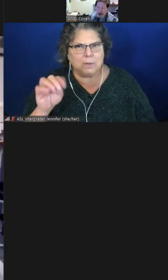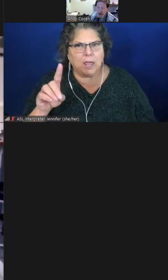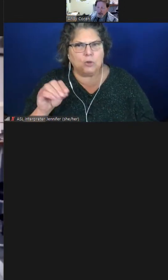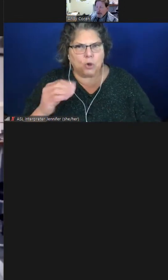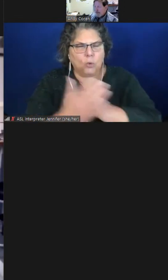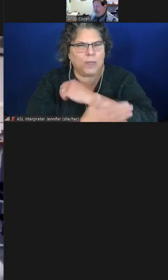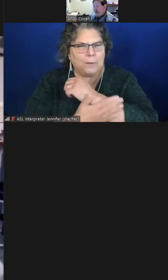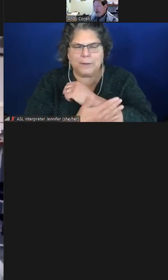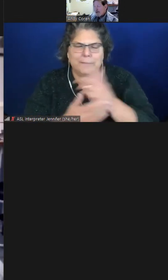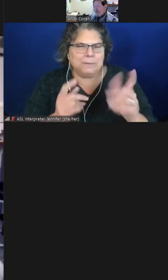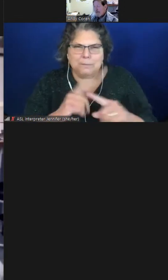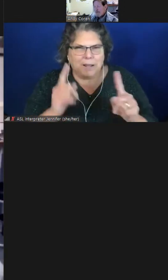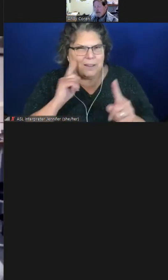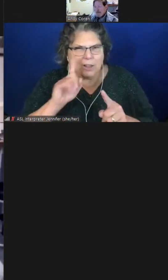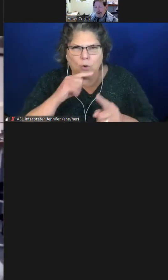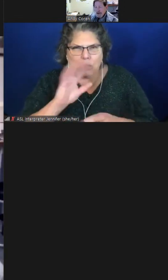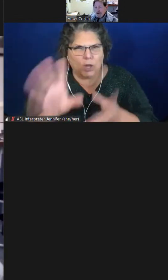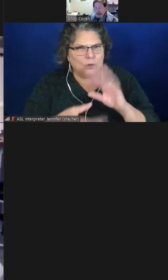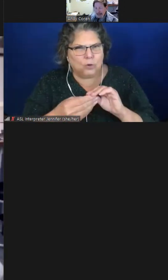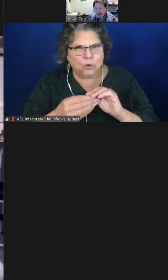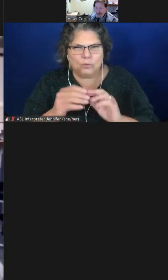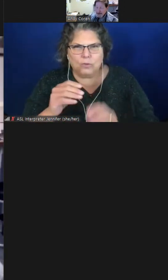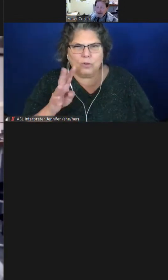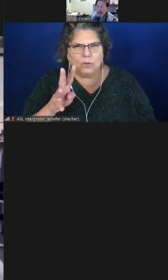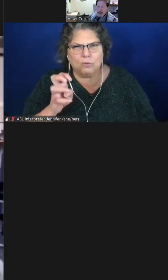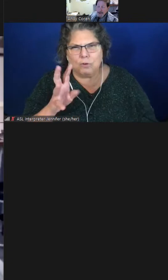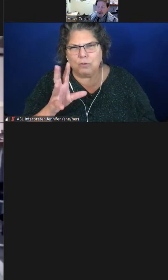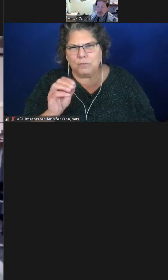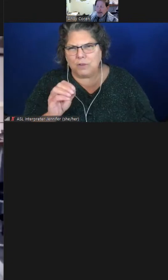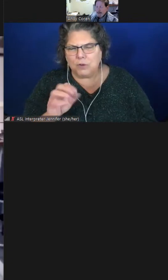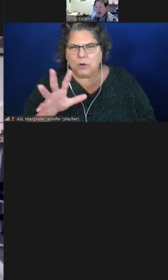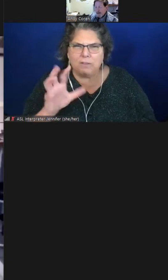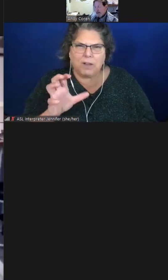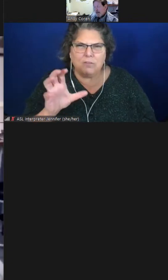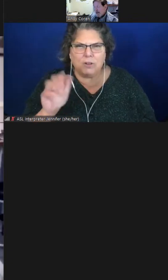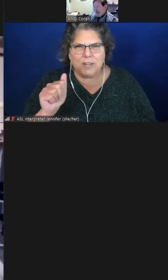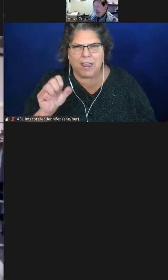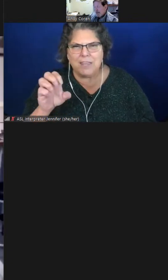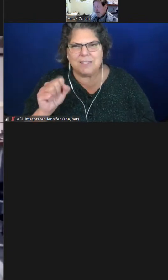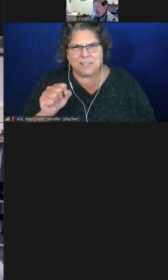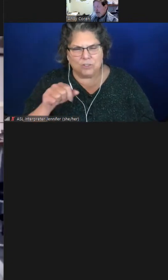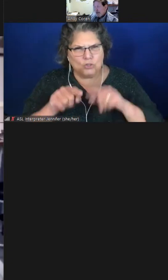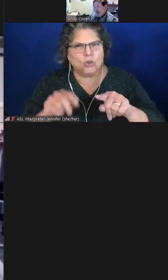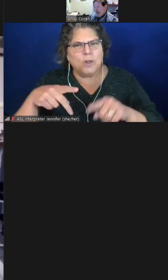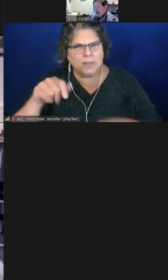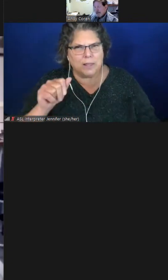been a total of 450 to 500 cases during the pandemic